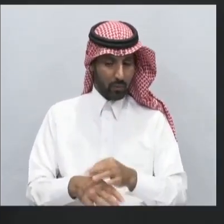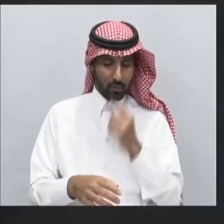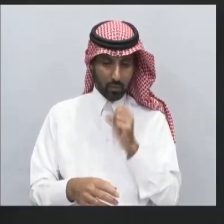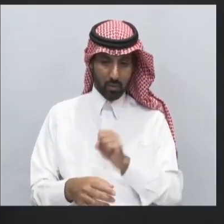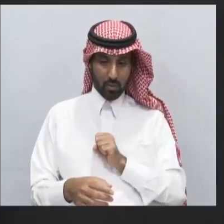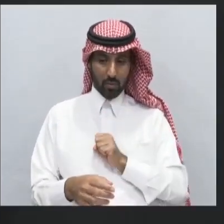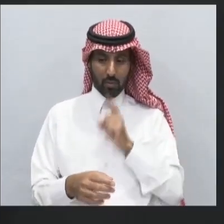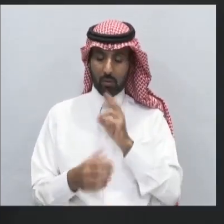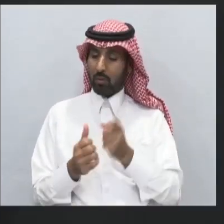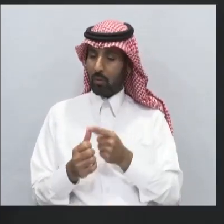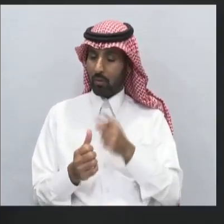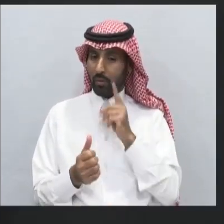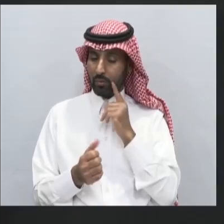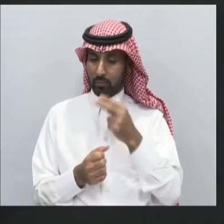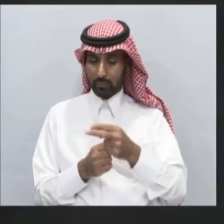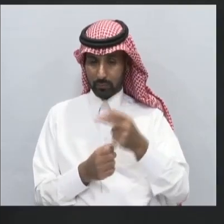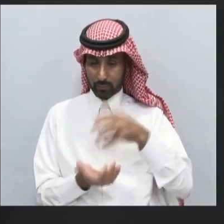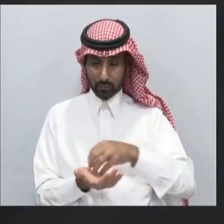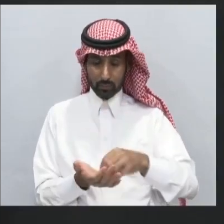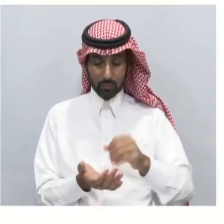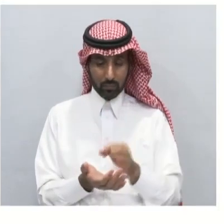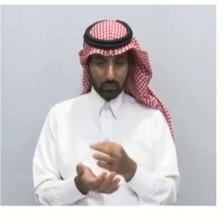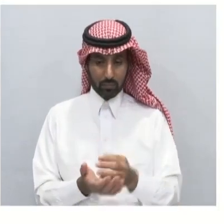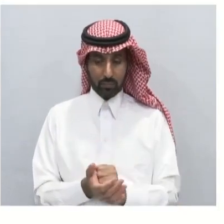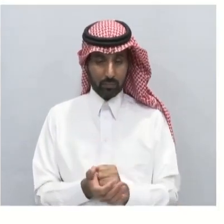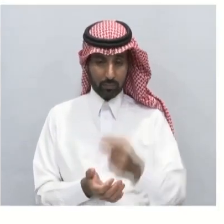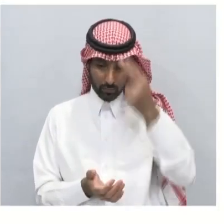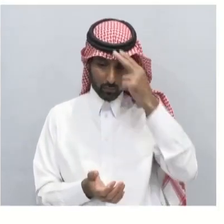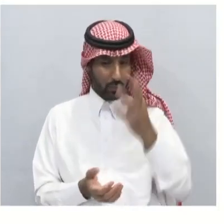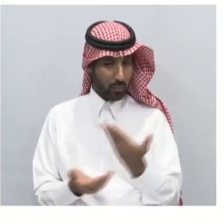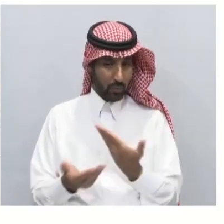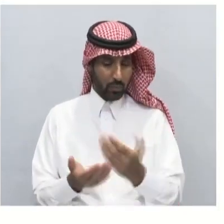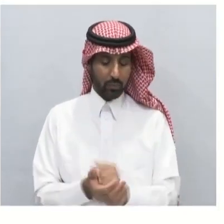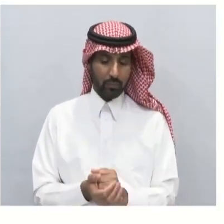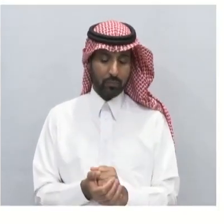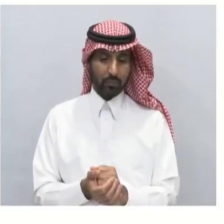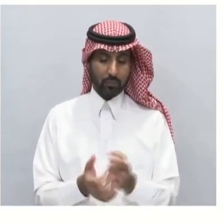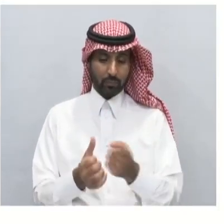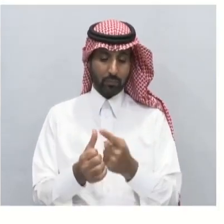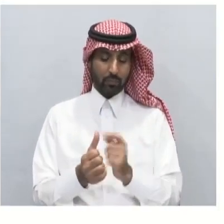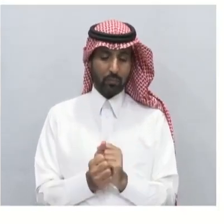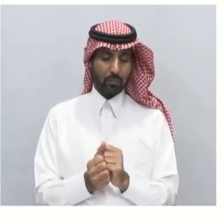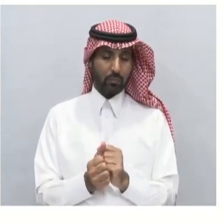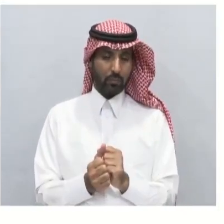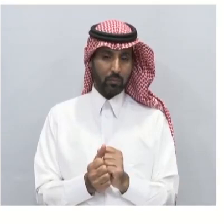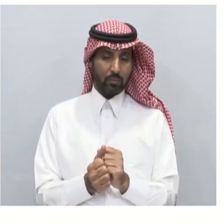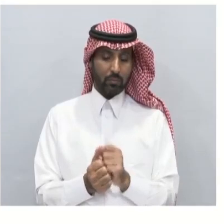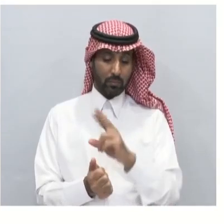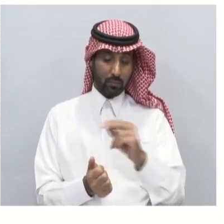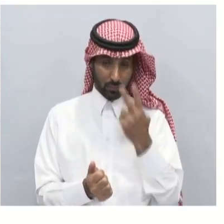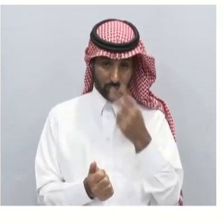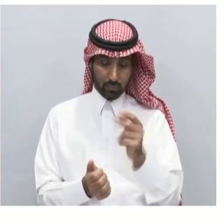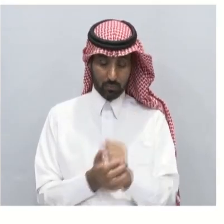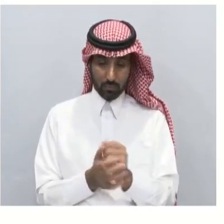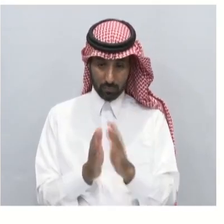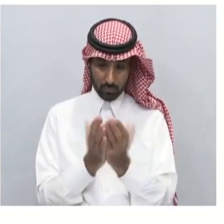our country handle these situations. Okay? How do we deal with it? The first thing here, we have it as an example in